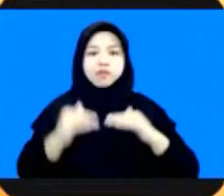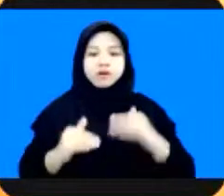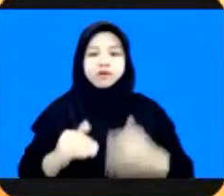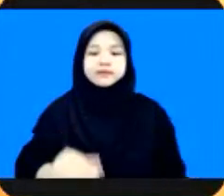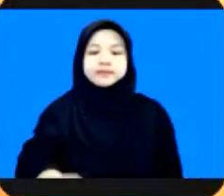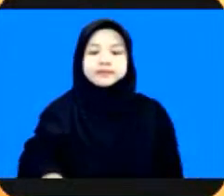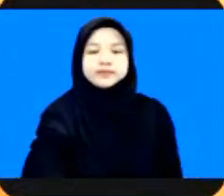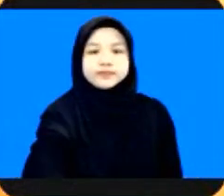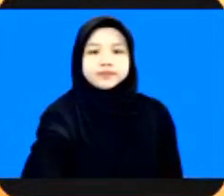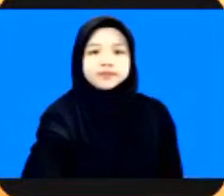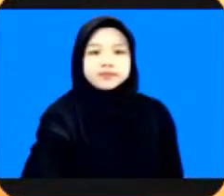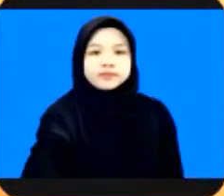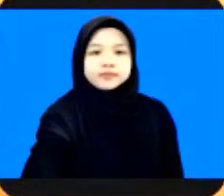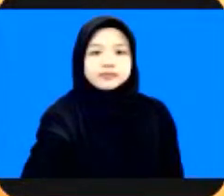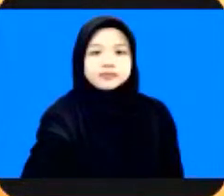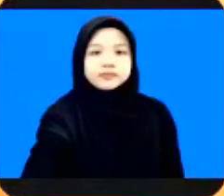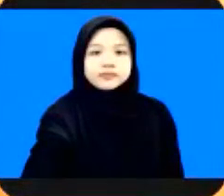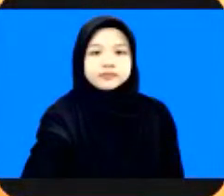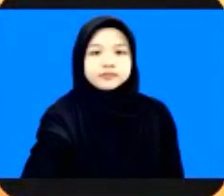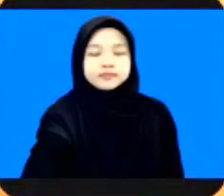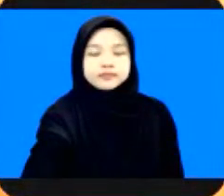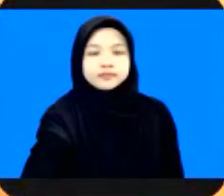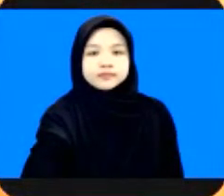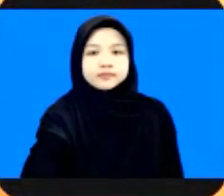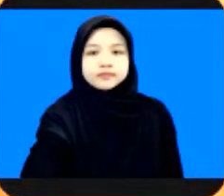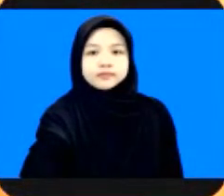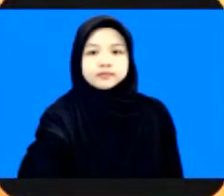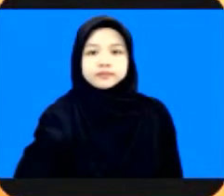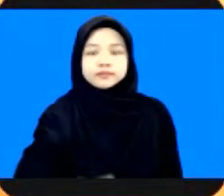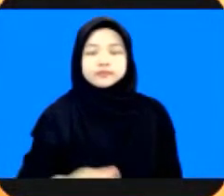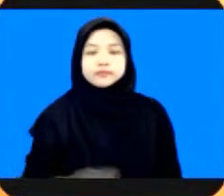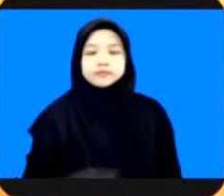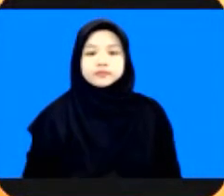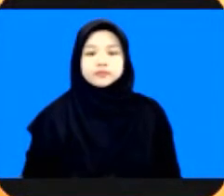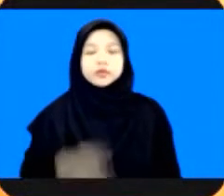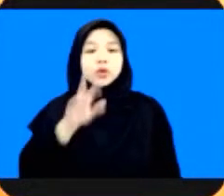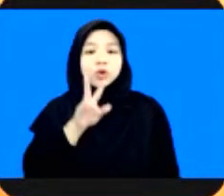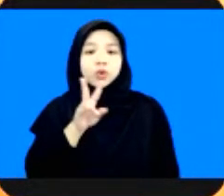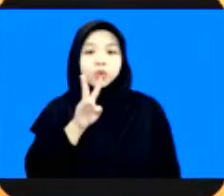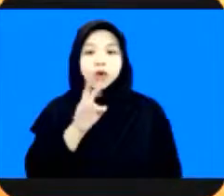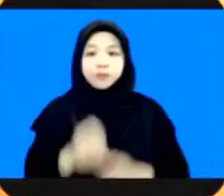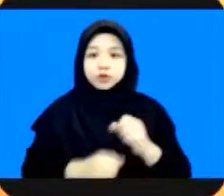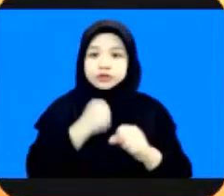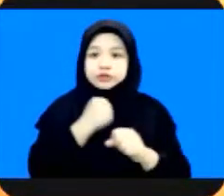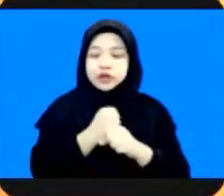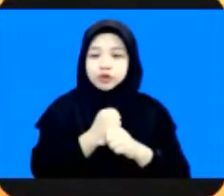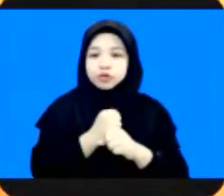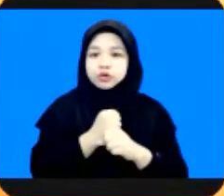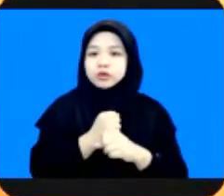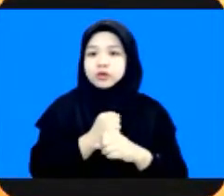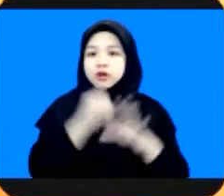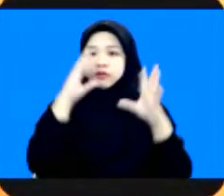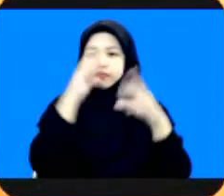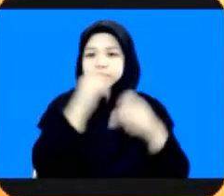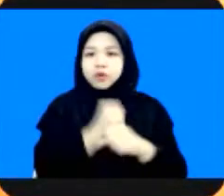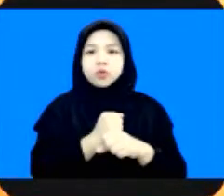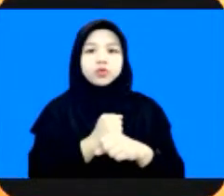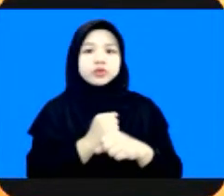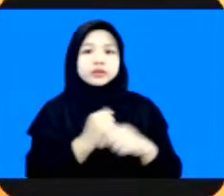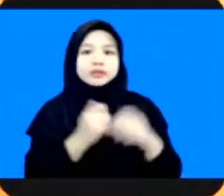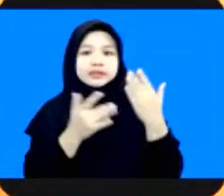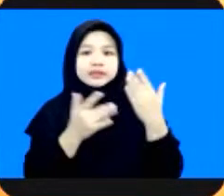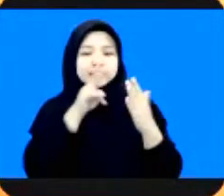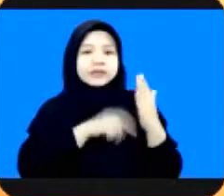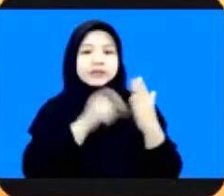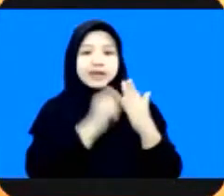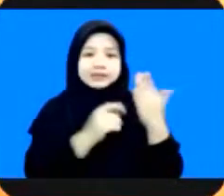Indriatno, 20 years focusing on digital literacy and advocacy in Indonesia. I